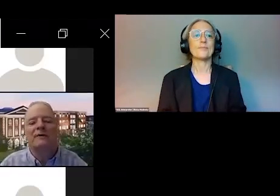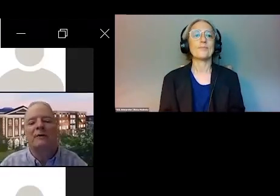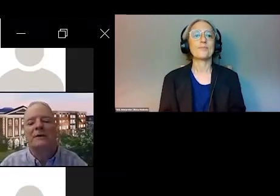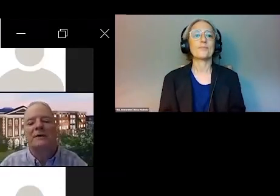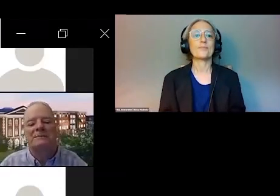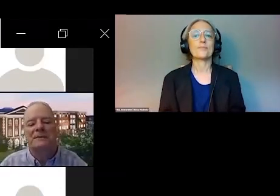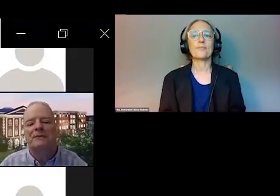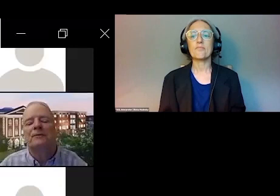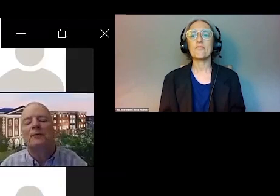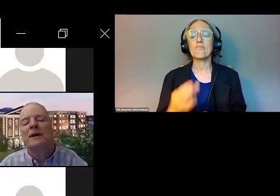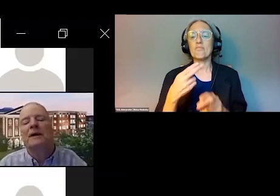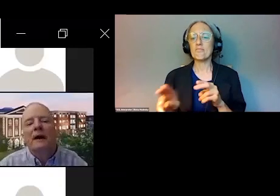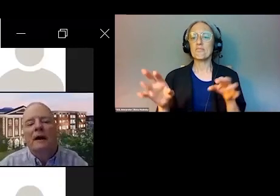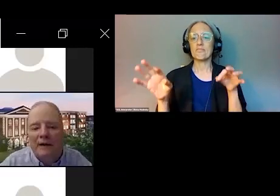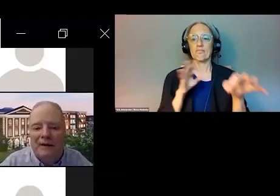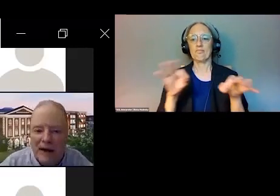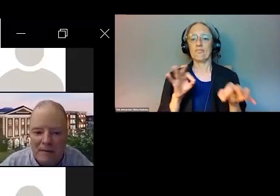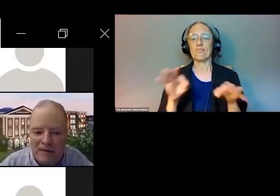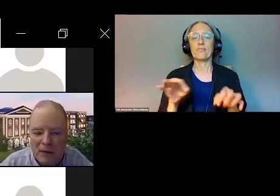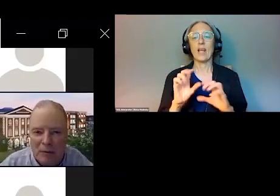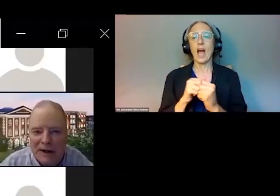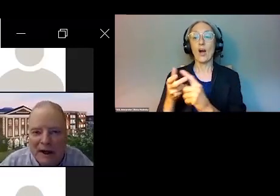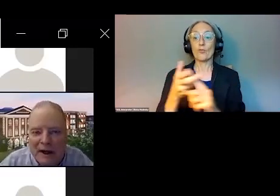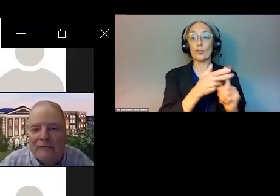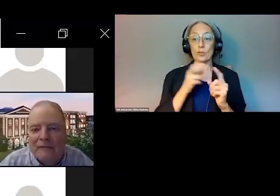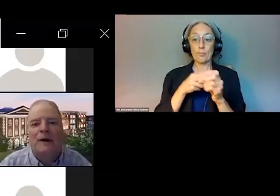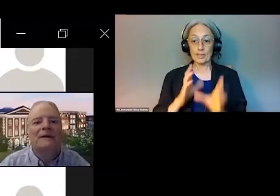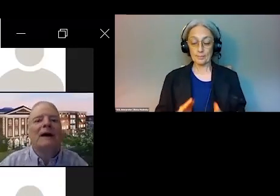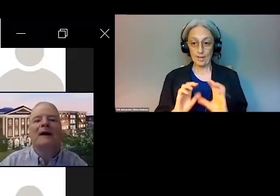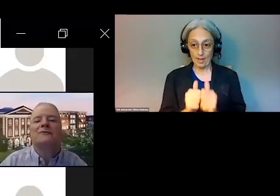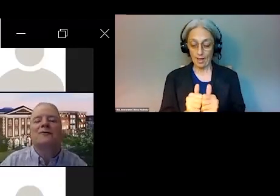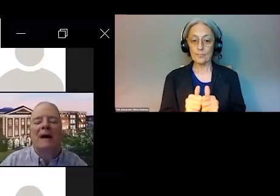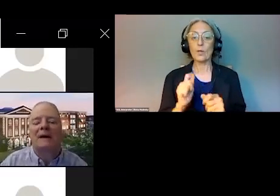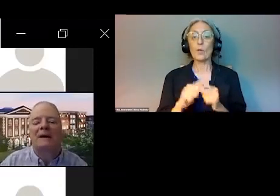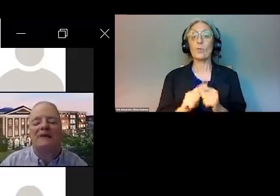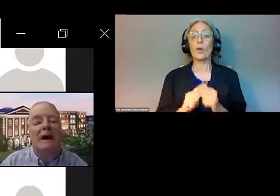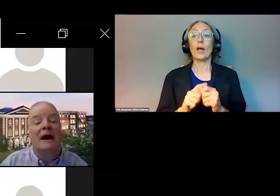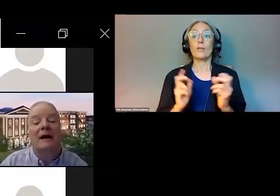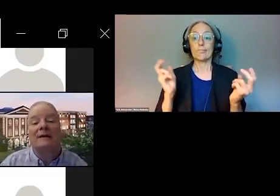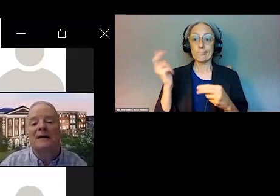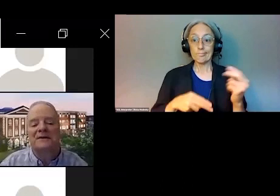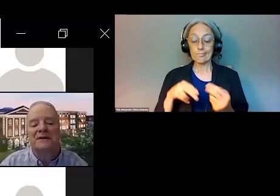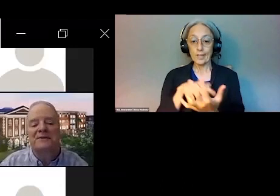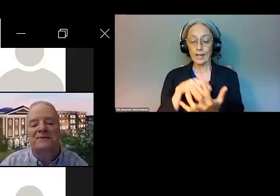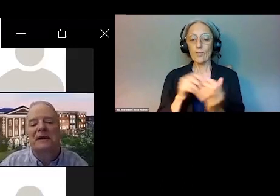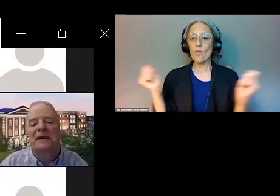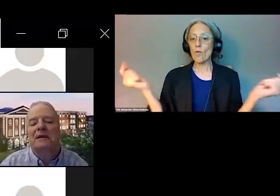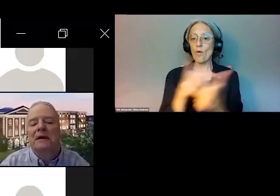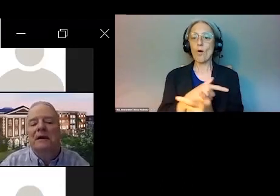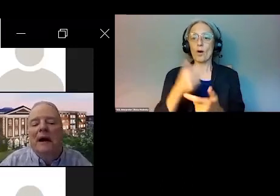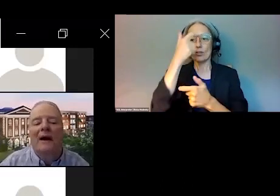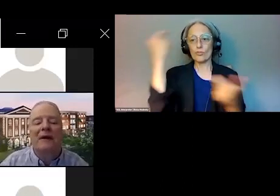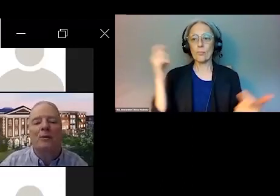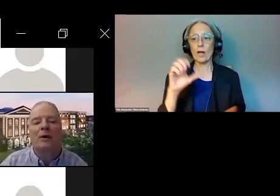So just a quick overview of participant recruitment. At the time of enrollment, everyone had traumatic SCI, not